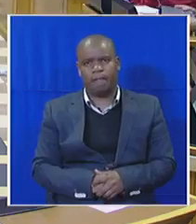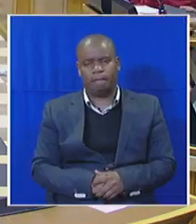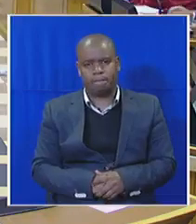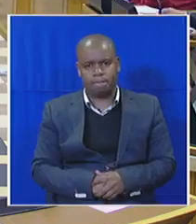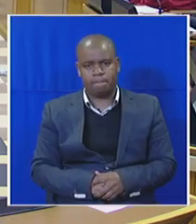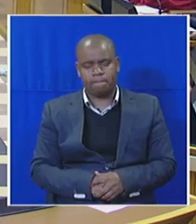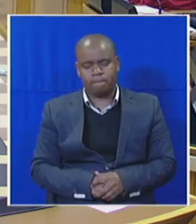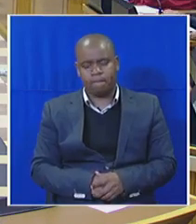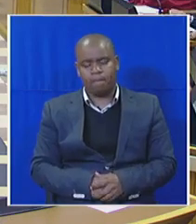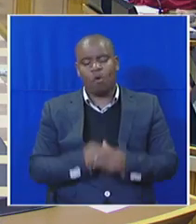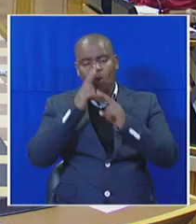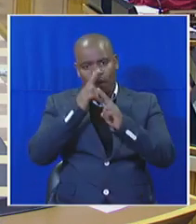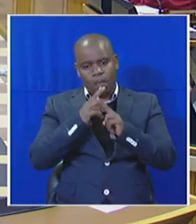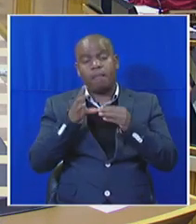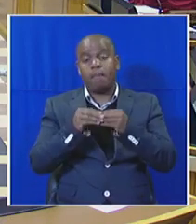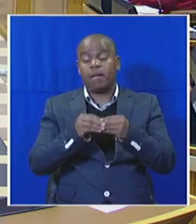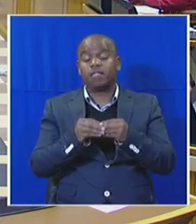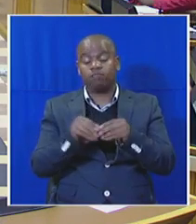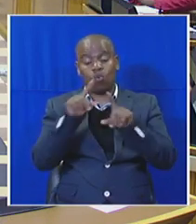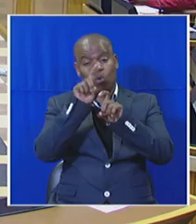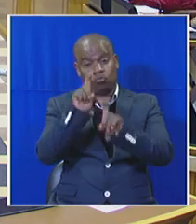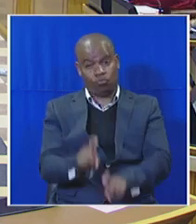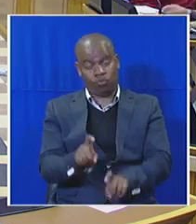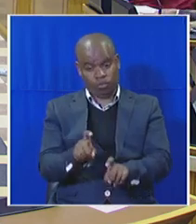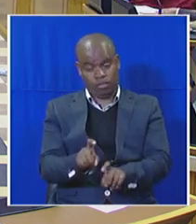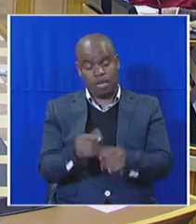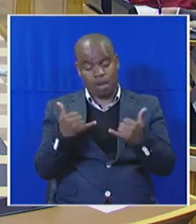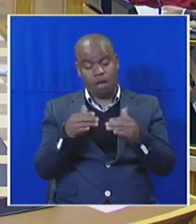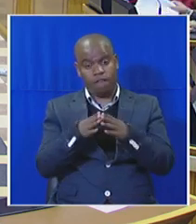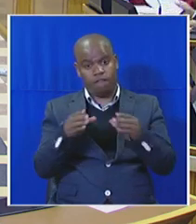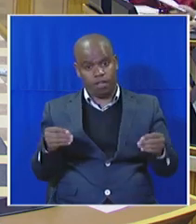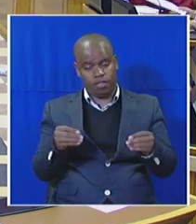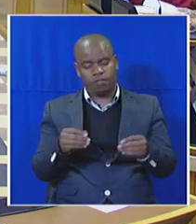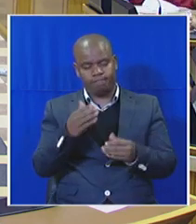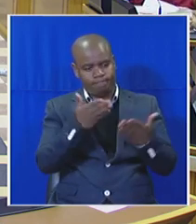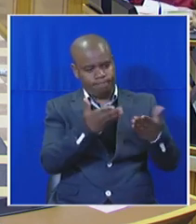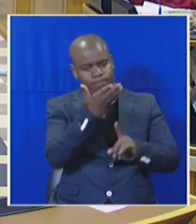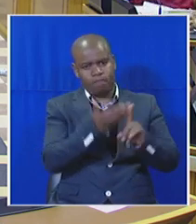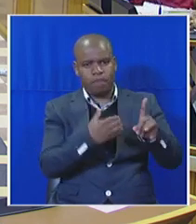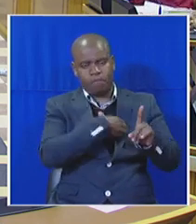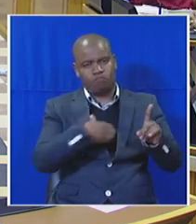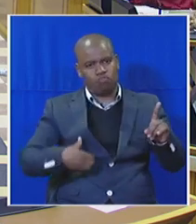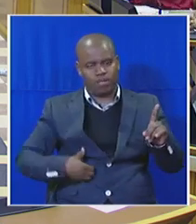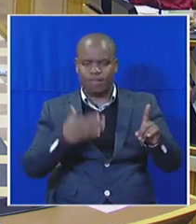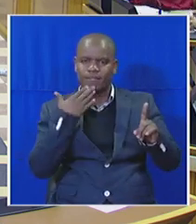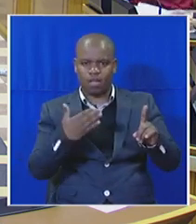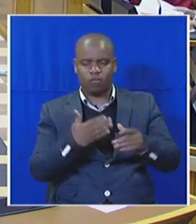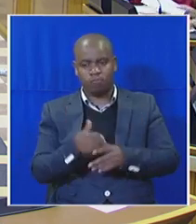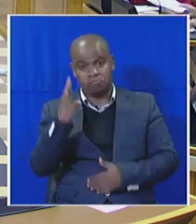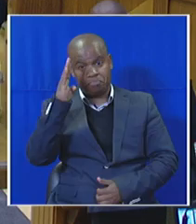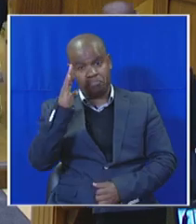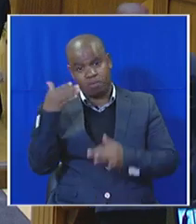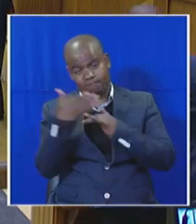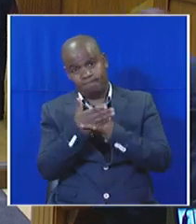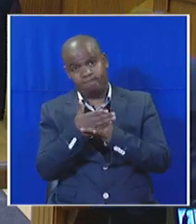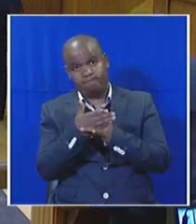Honorable members, that concludes questions to the President. I thank the Honorable the President. Speaker. Thank